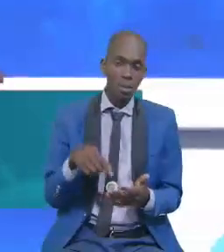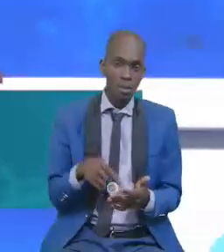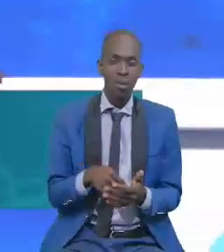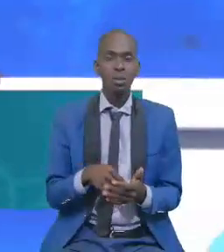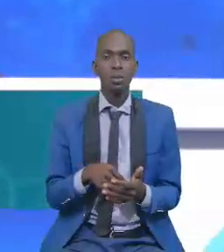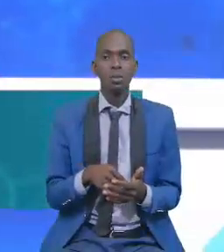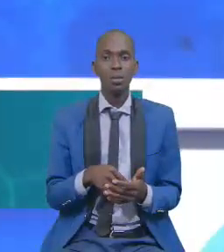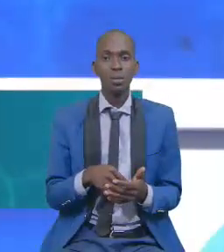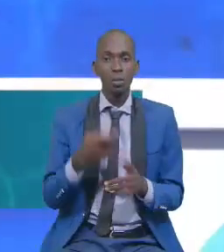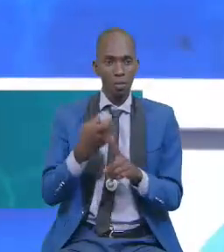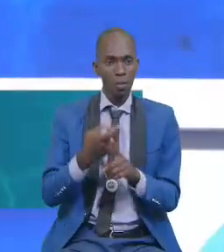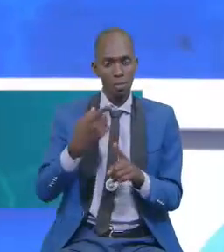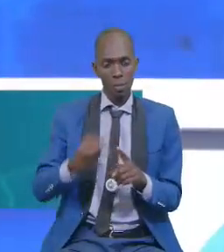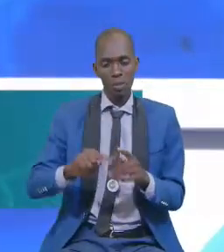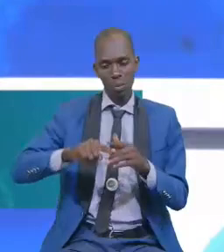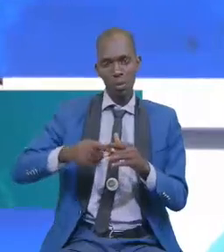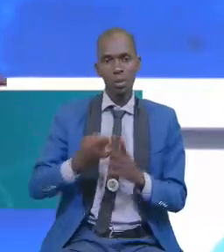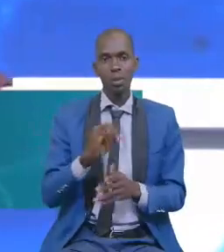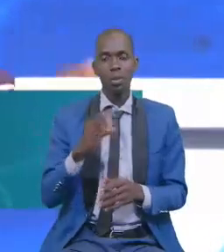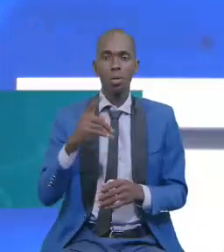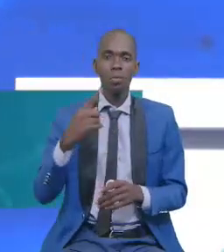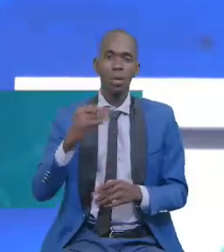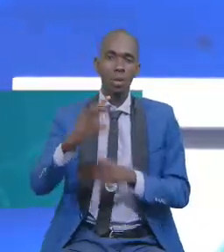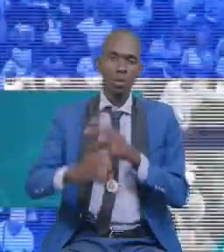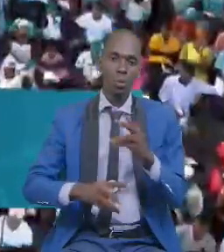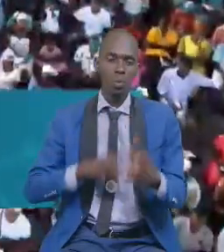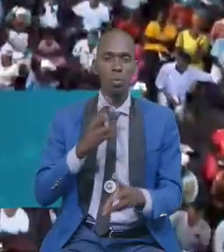from the beginning of the world.